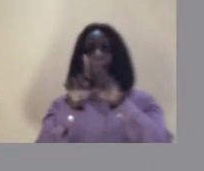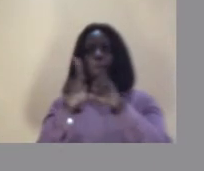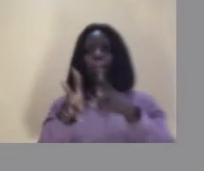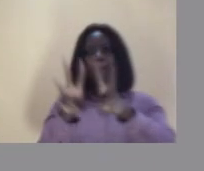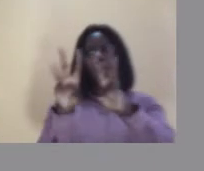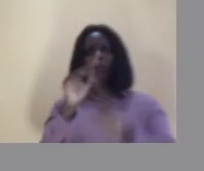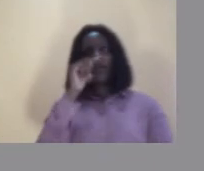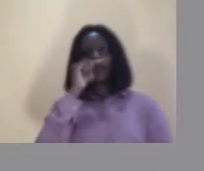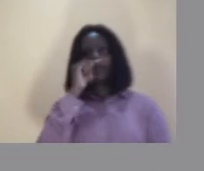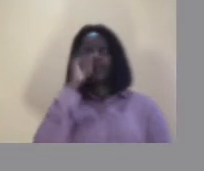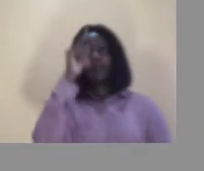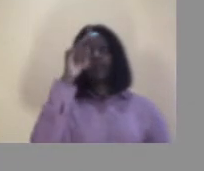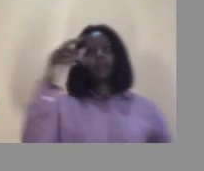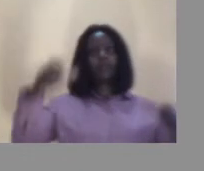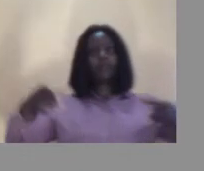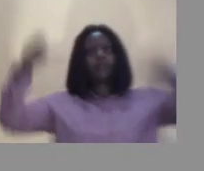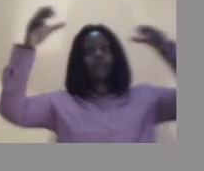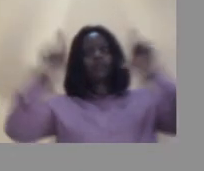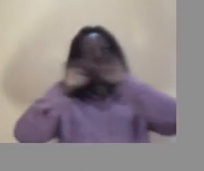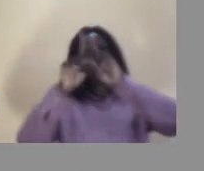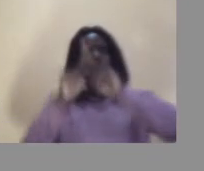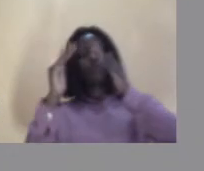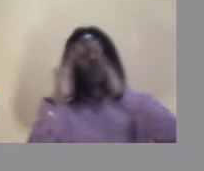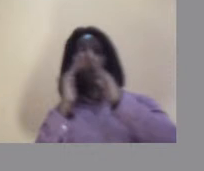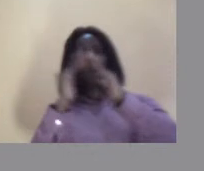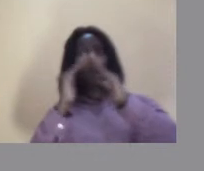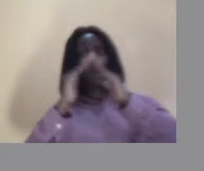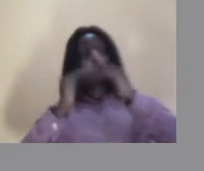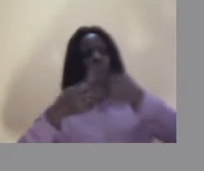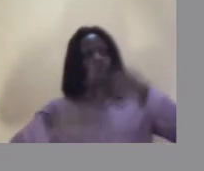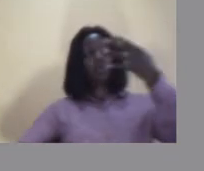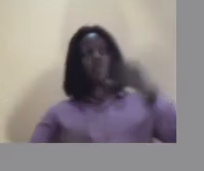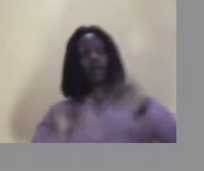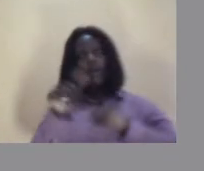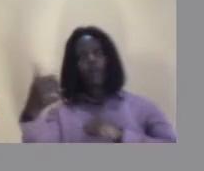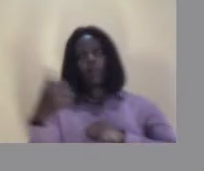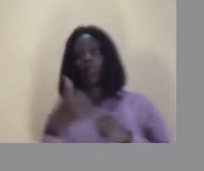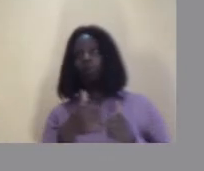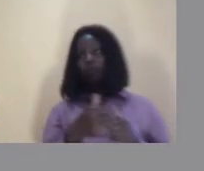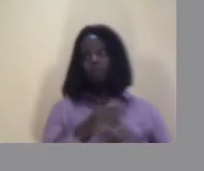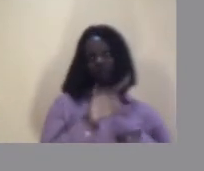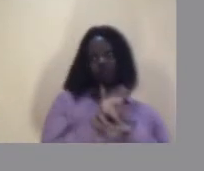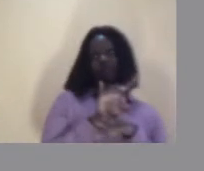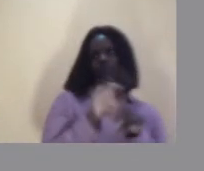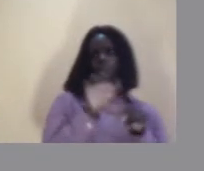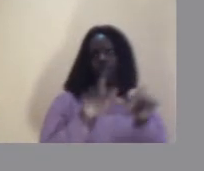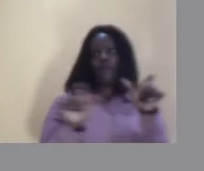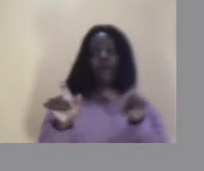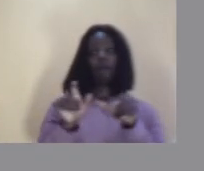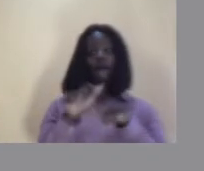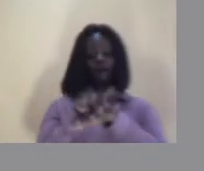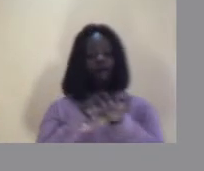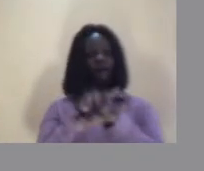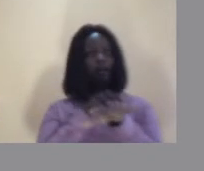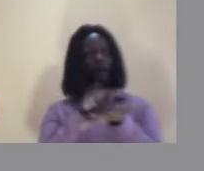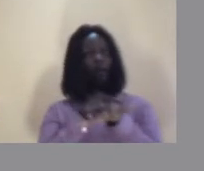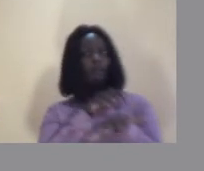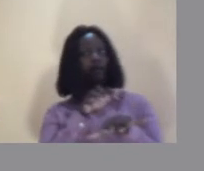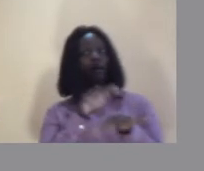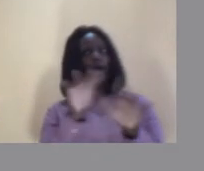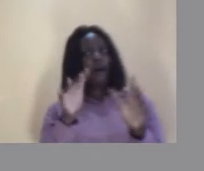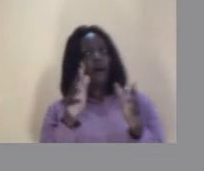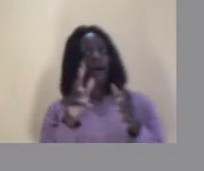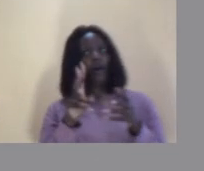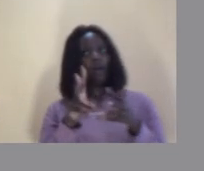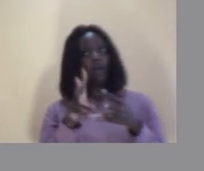fencing, dams, houses, veteran, and horticultural advice. Farmers were cushioned by generalized rail